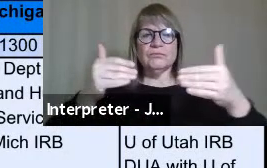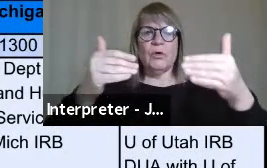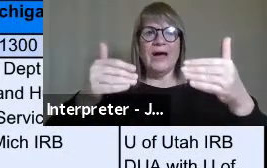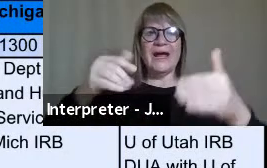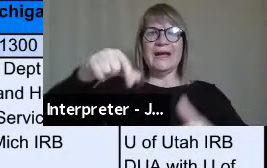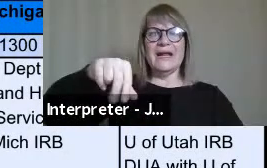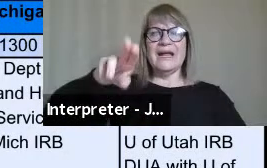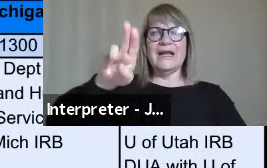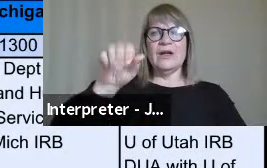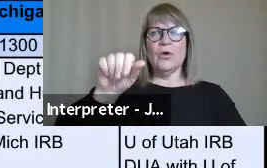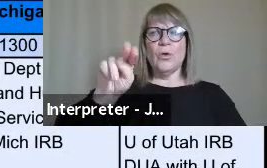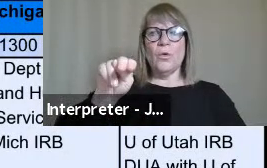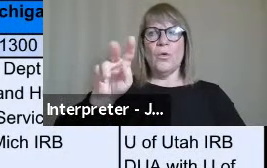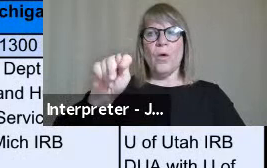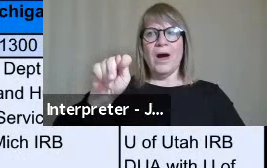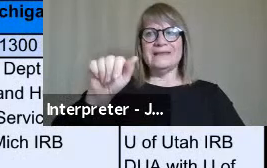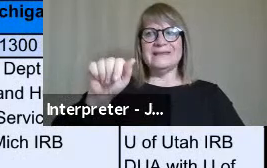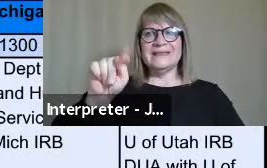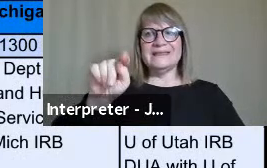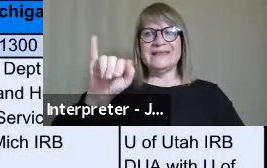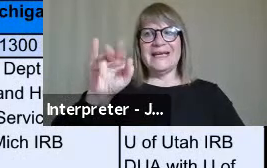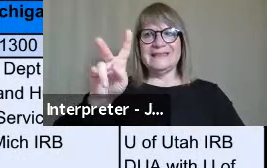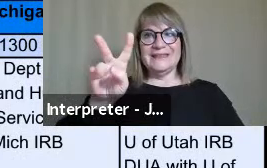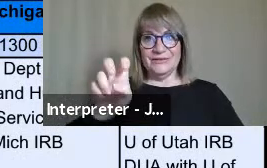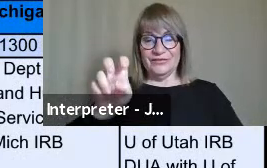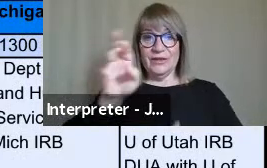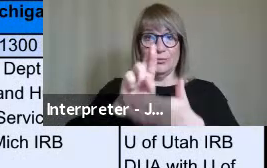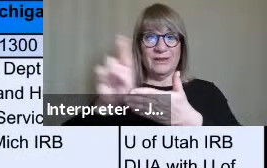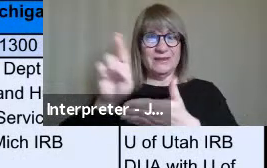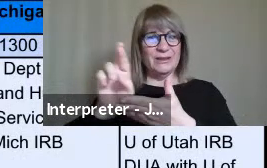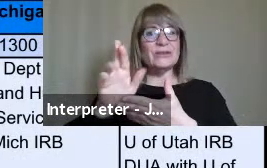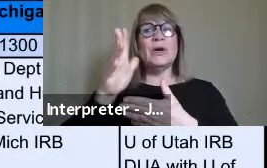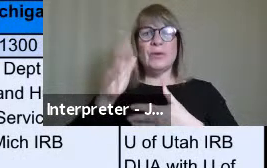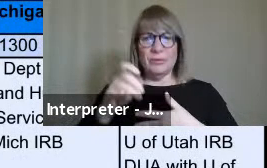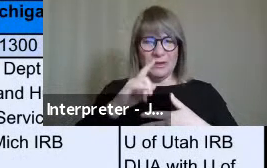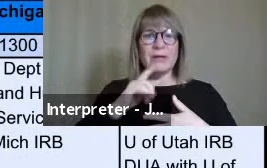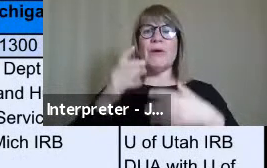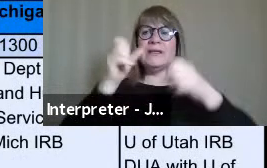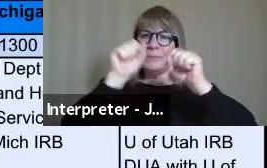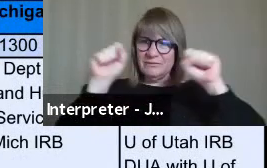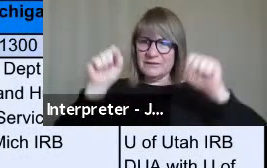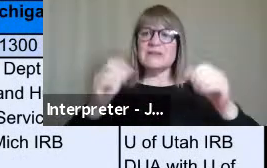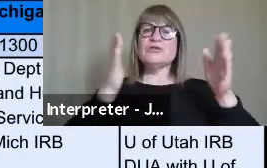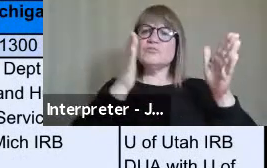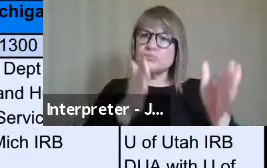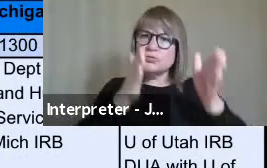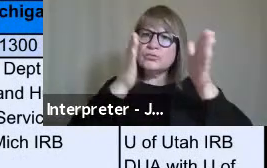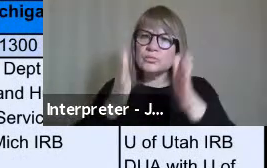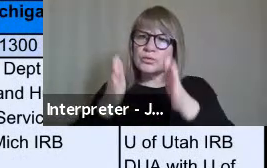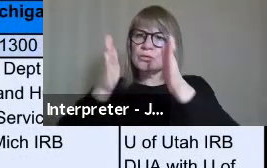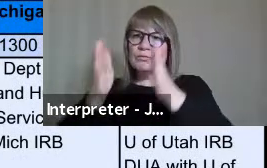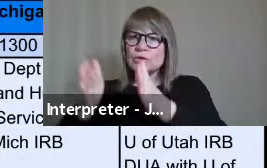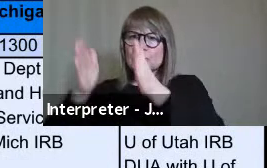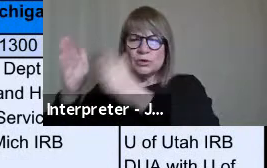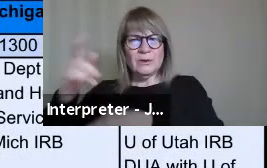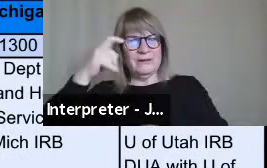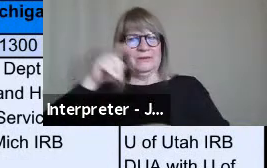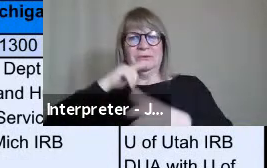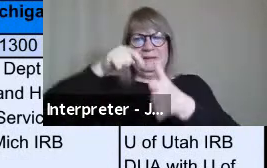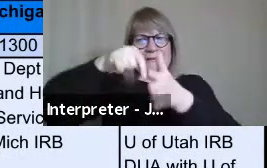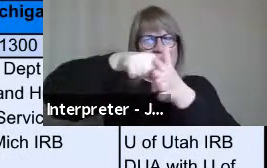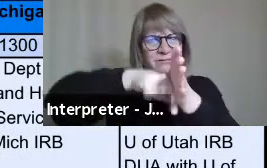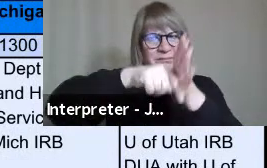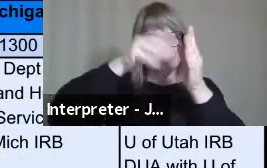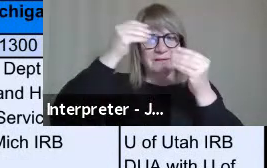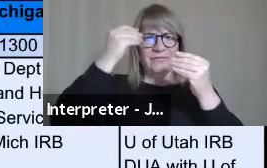be systematic and as consistent as is possible with these really rich and complex histories and the type of information that